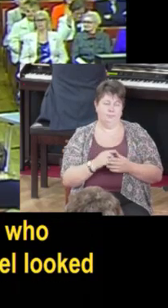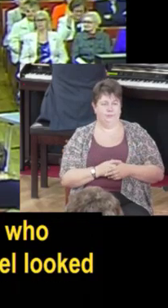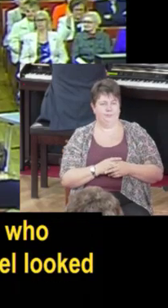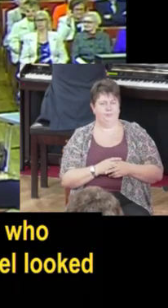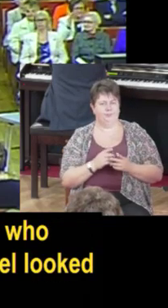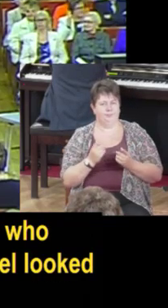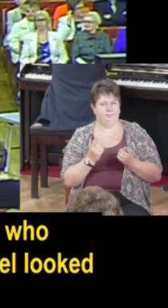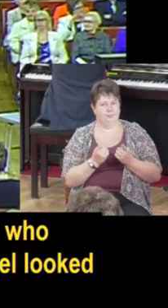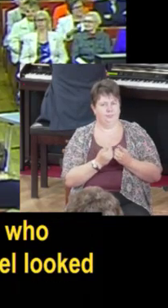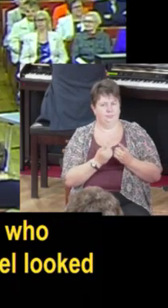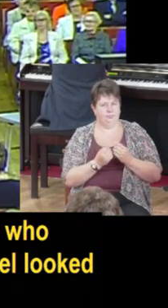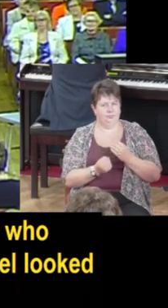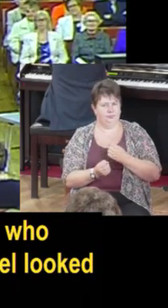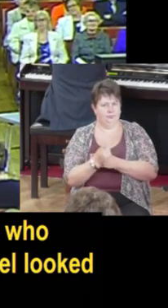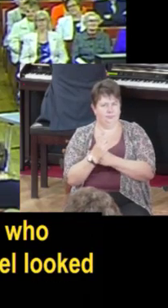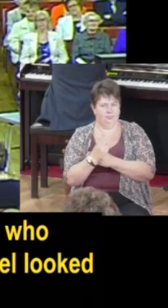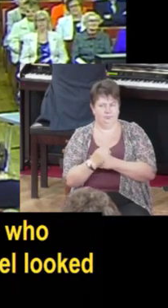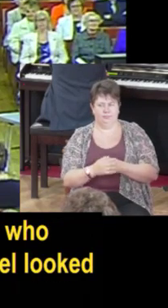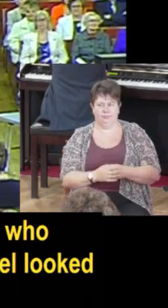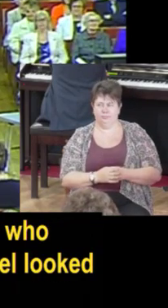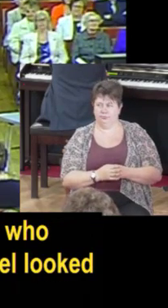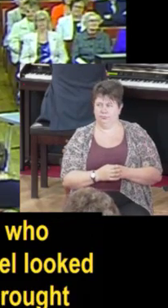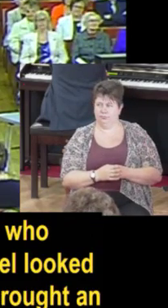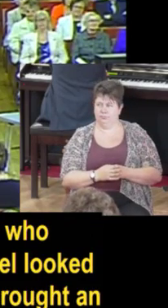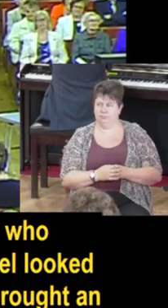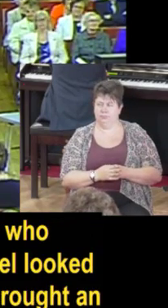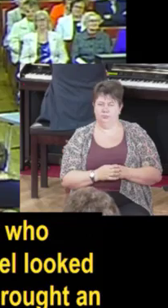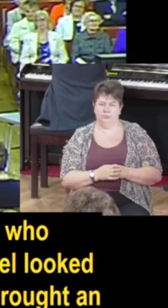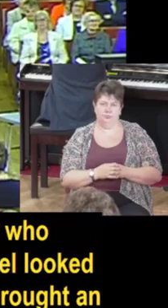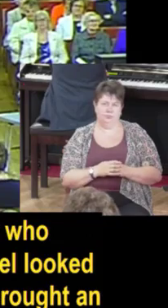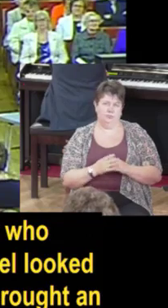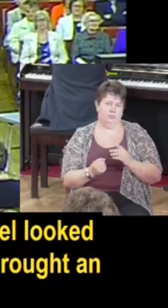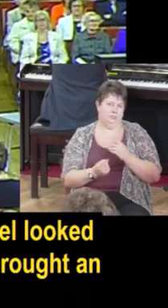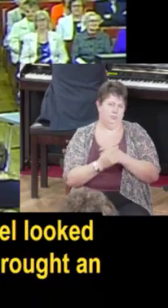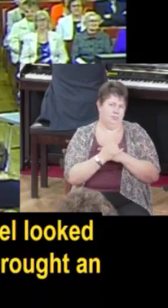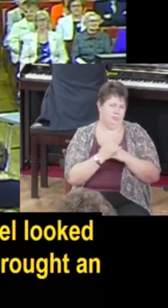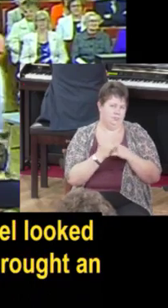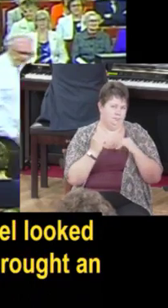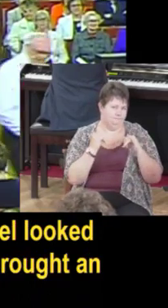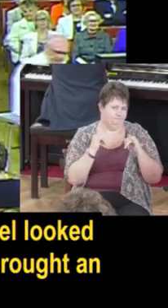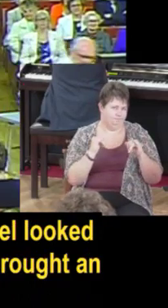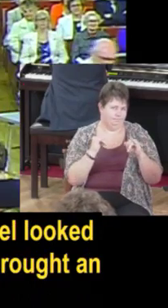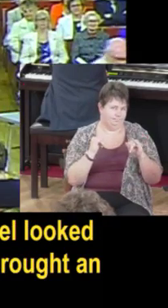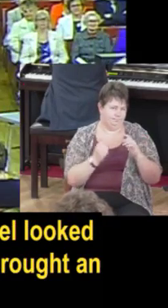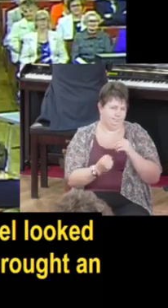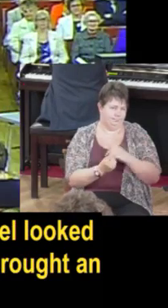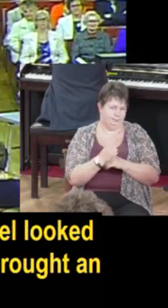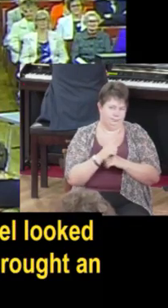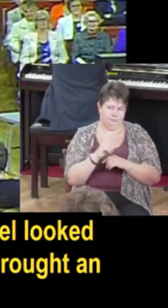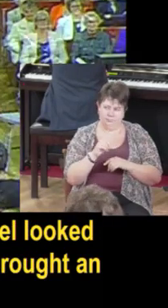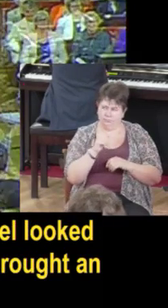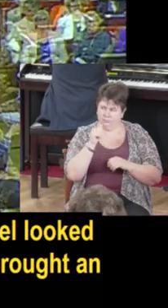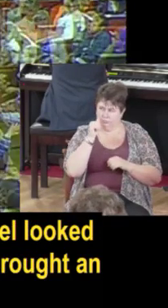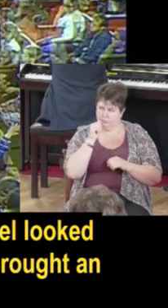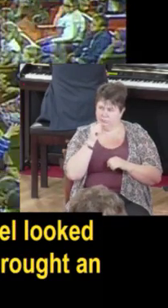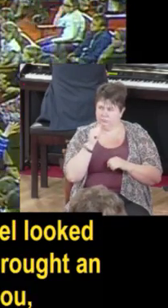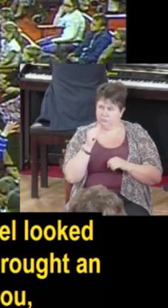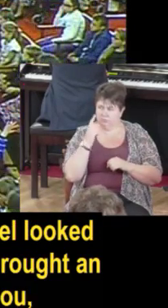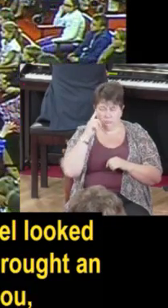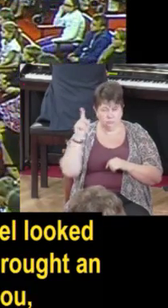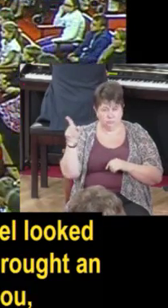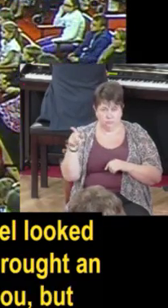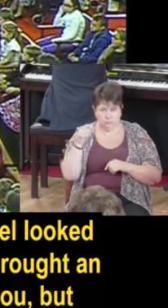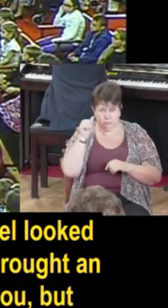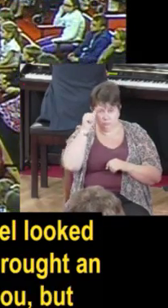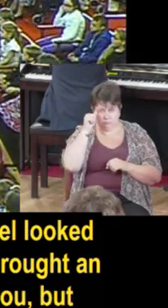was something else happened. Something really, really bad. Let's see if Adam knows. What